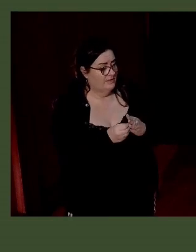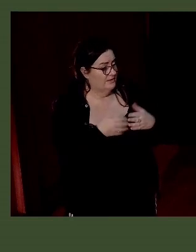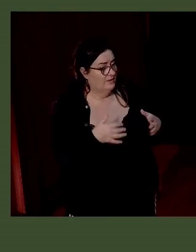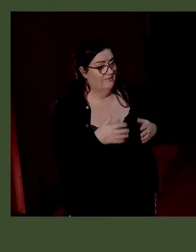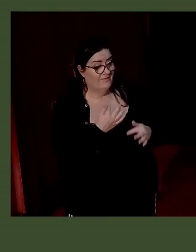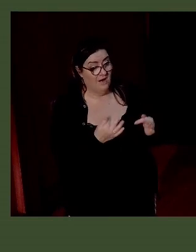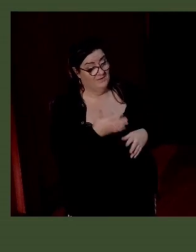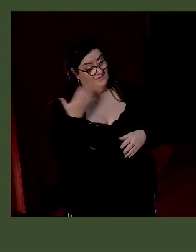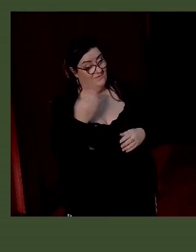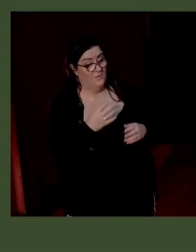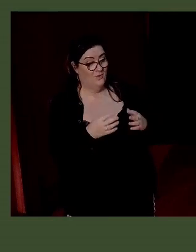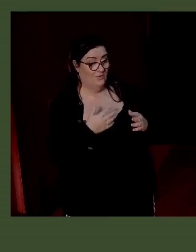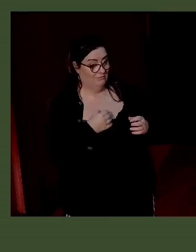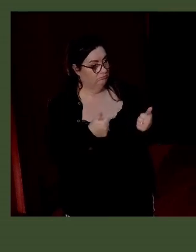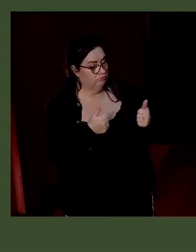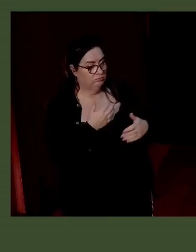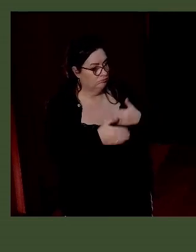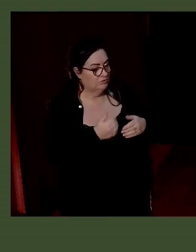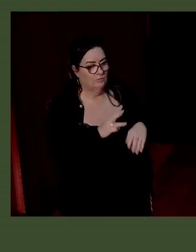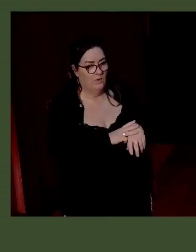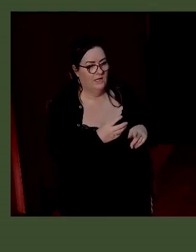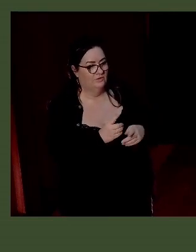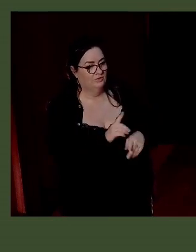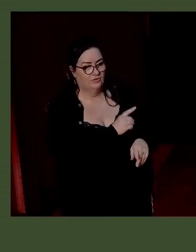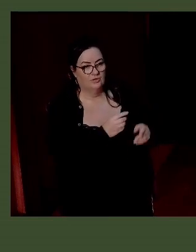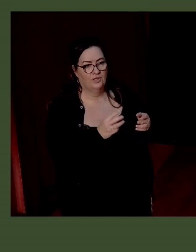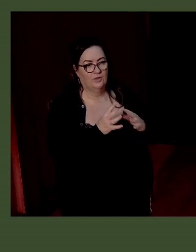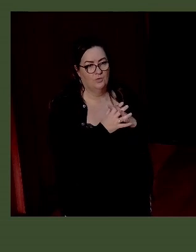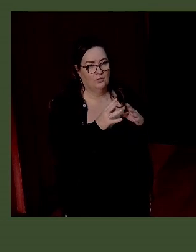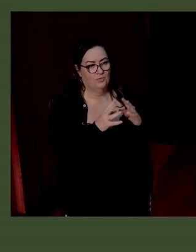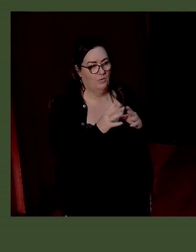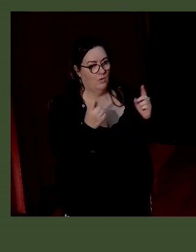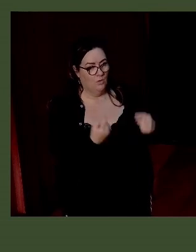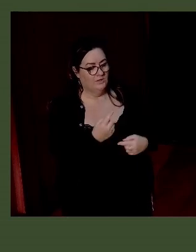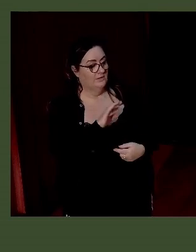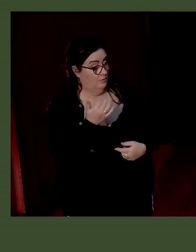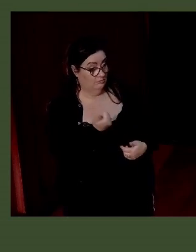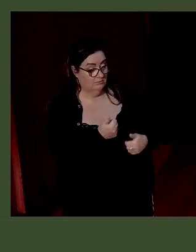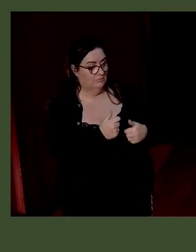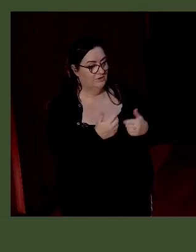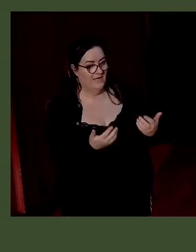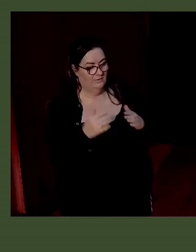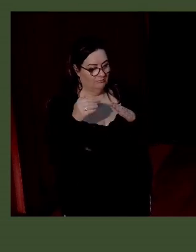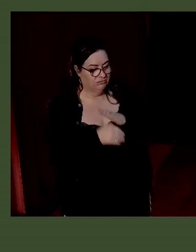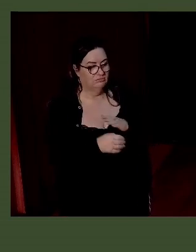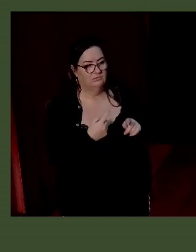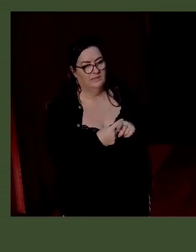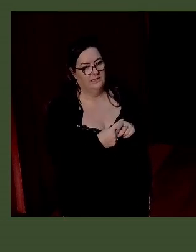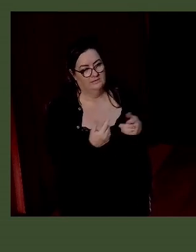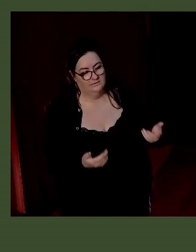who'd enjoyed a boom period during World War I and had often borrowed and spent unwisely were in difficulties, and they were demanding rates